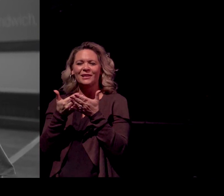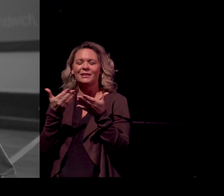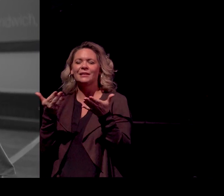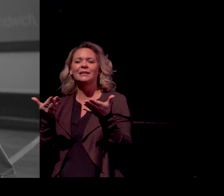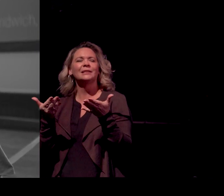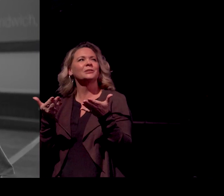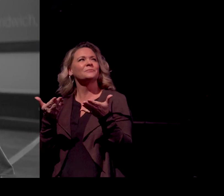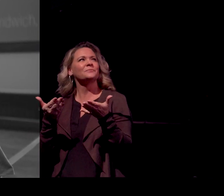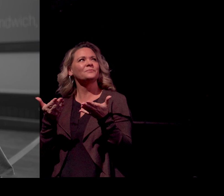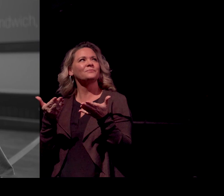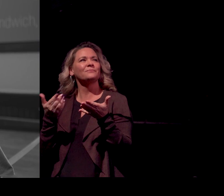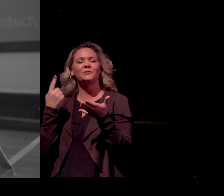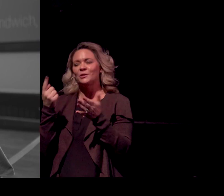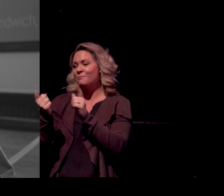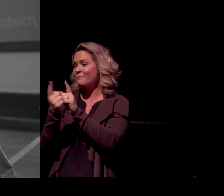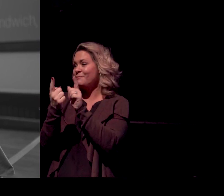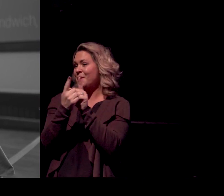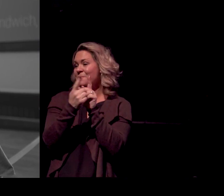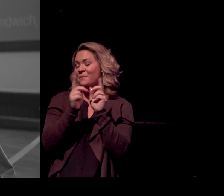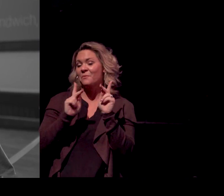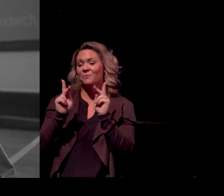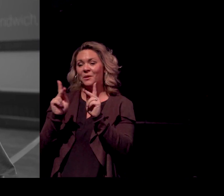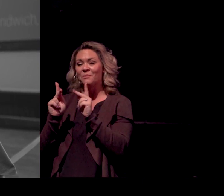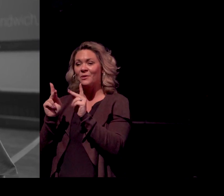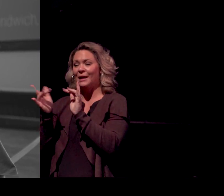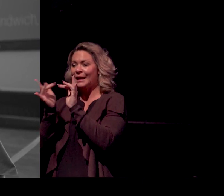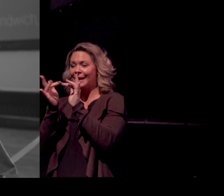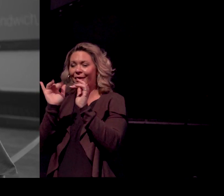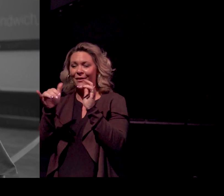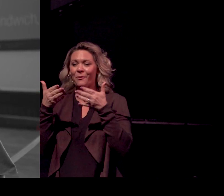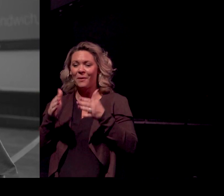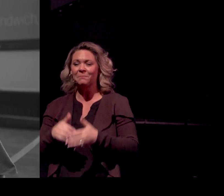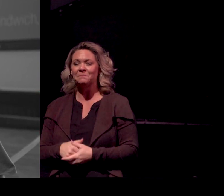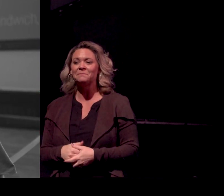feels good to, meet a lot of people